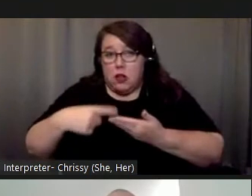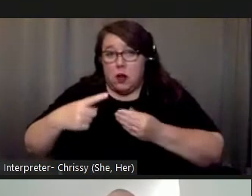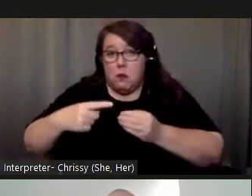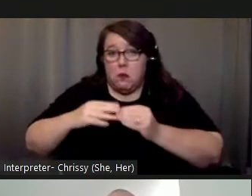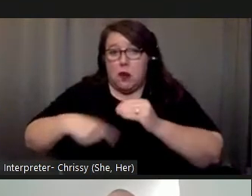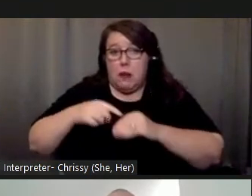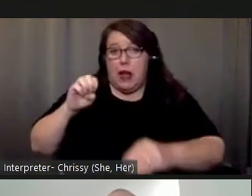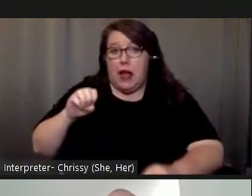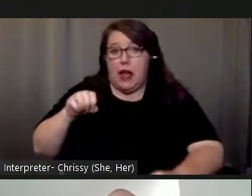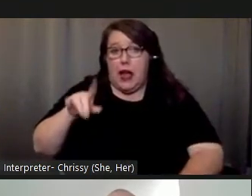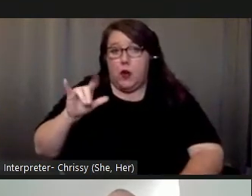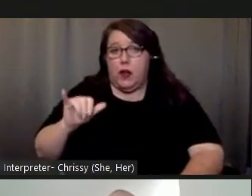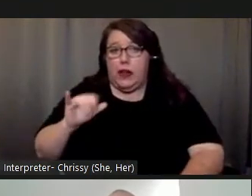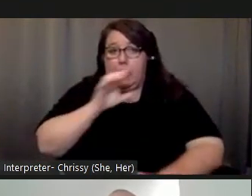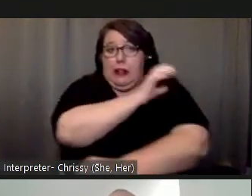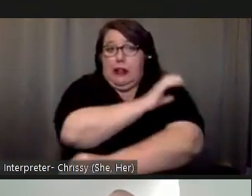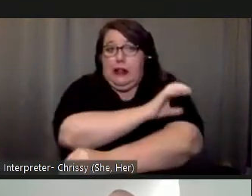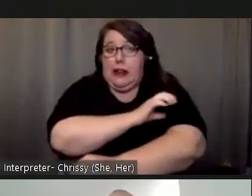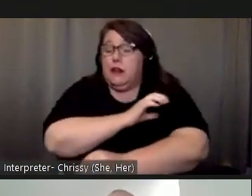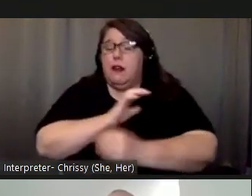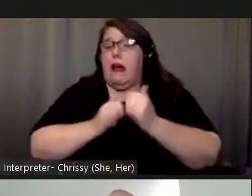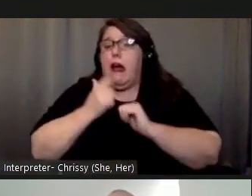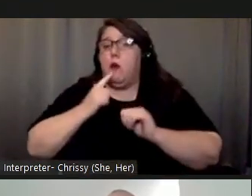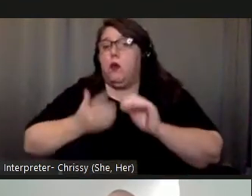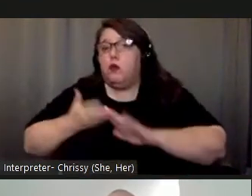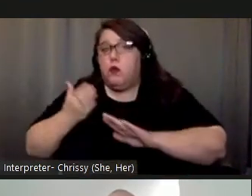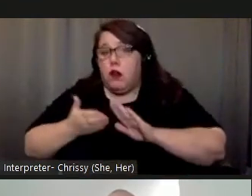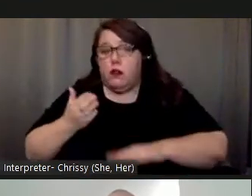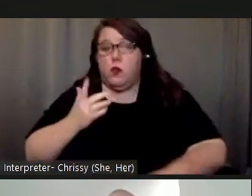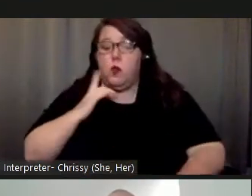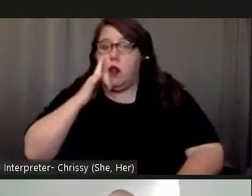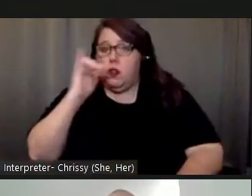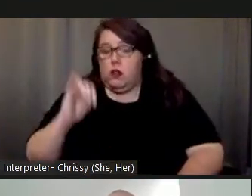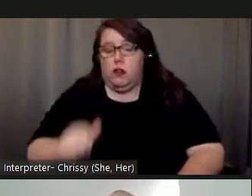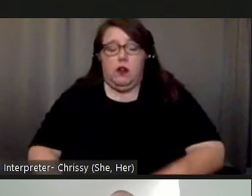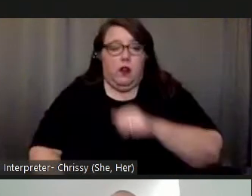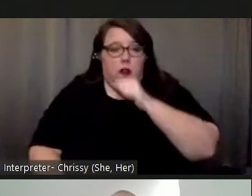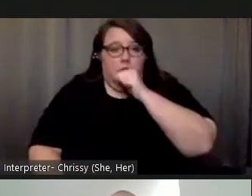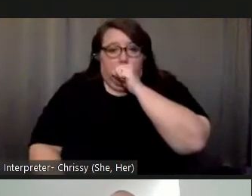clinics, how those are going to be run, where they're going to be run, that sort of thing. Thank you.